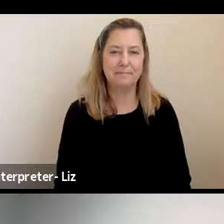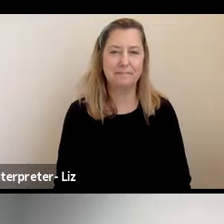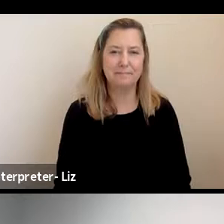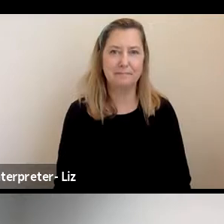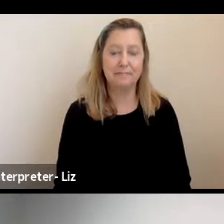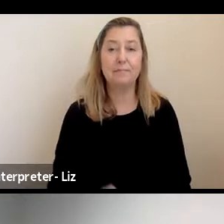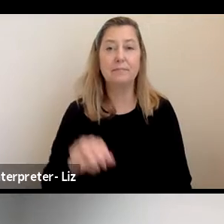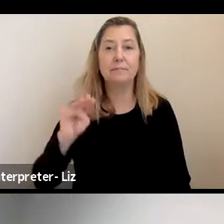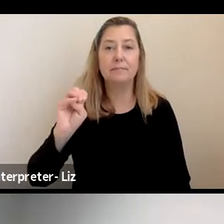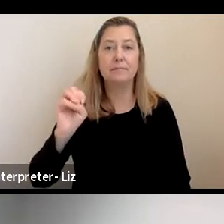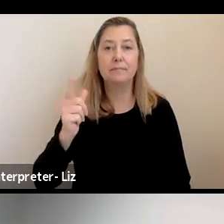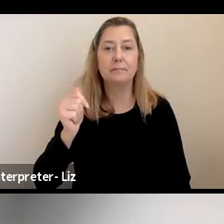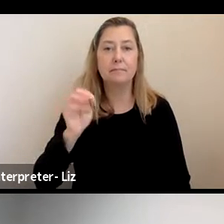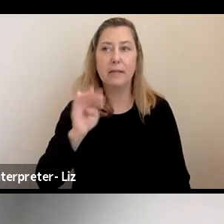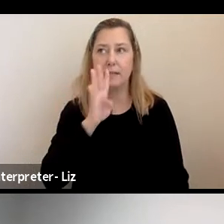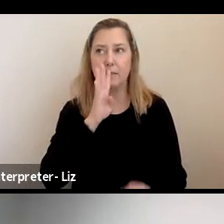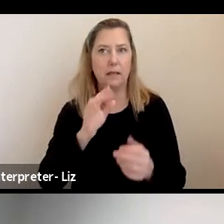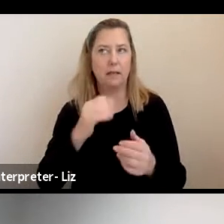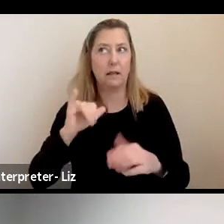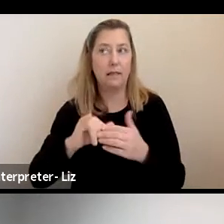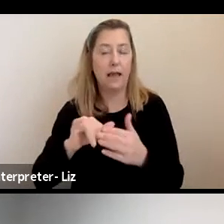This is Megan. Yeah, it's gone for me, Donna.